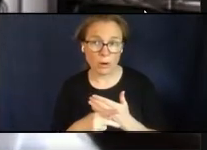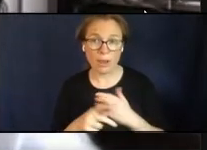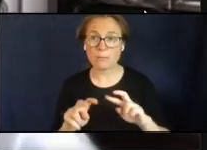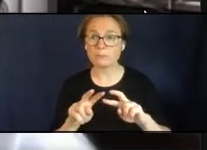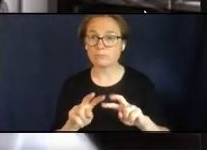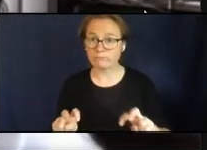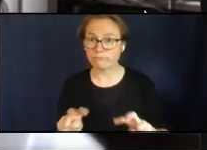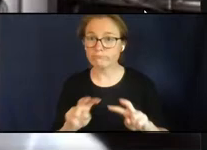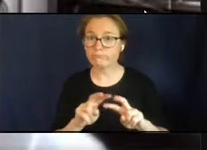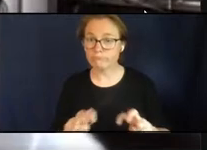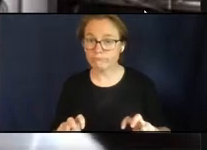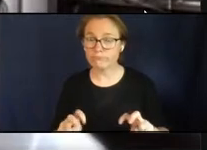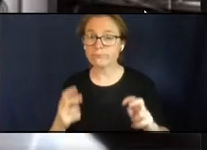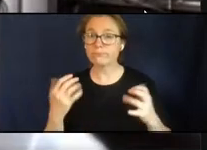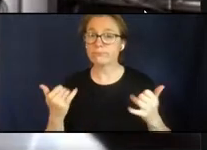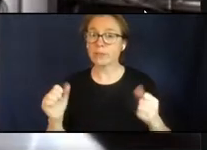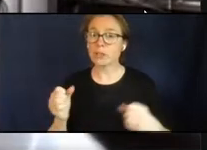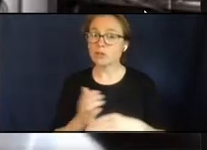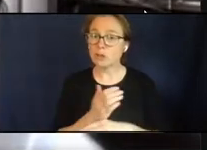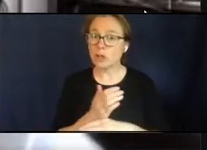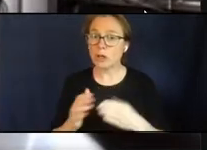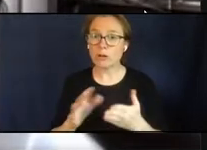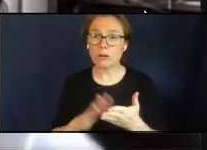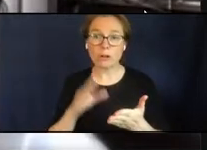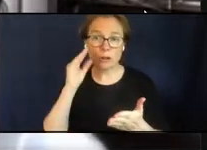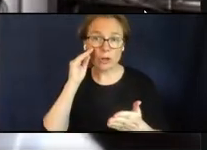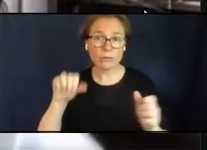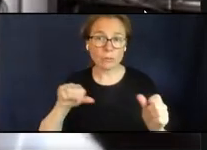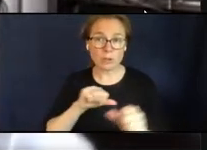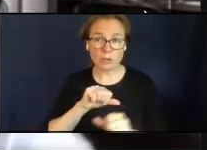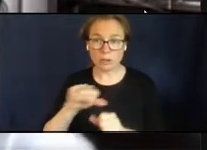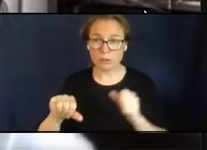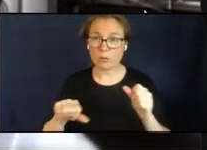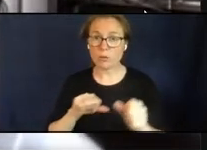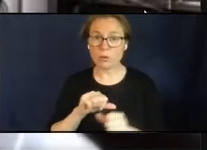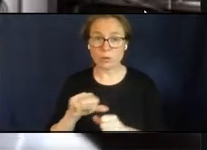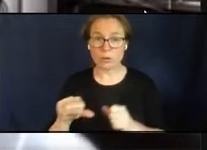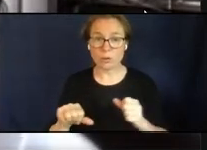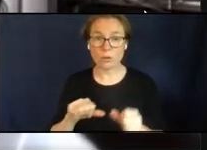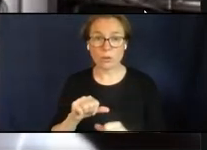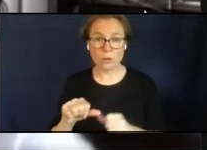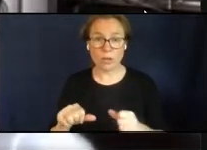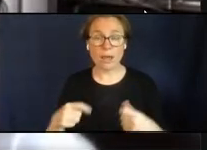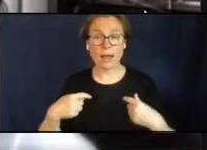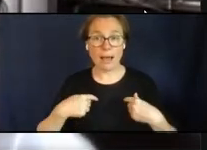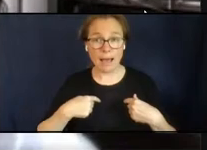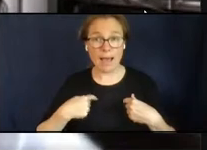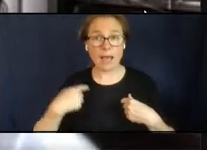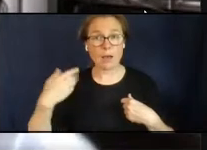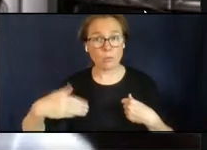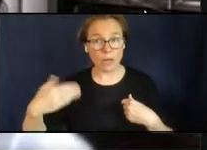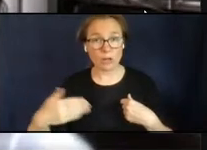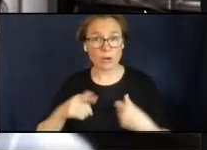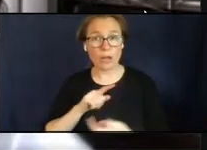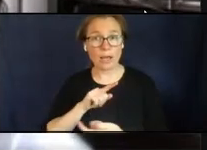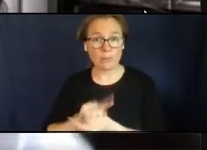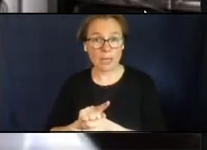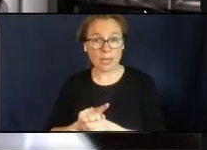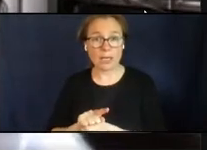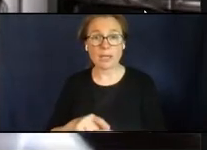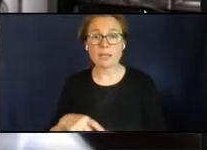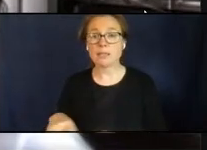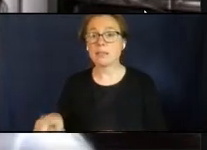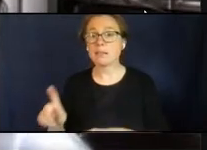to share and learn from each other. And I am actually meet on a regular basis, for instance, with Dr. Reifenstein. I meet on a